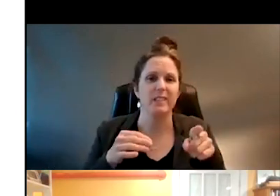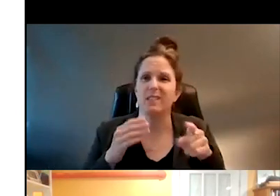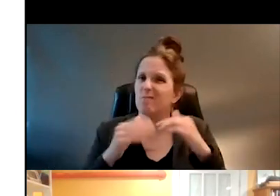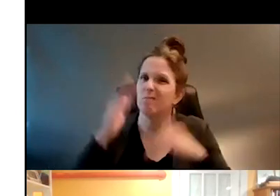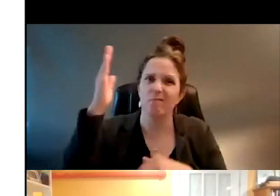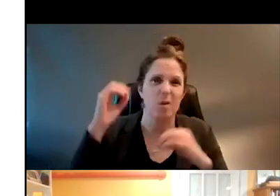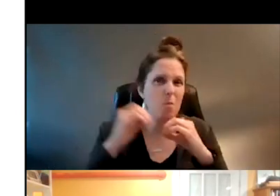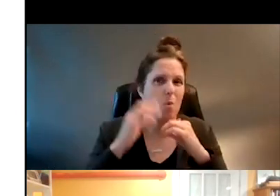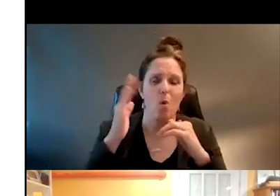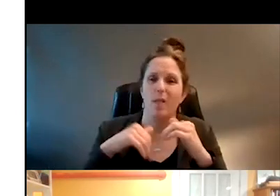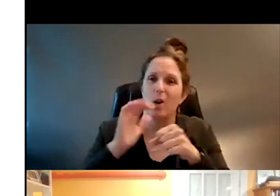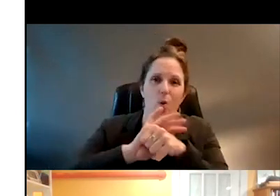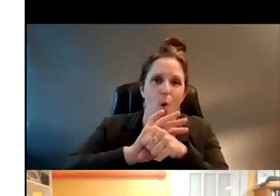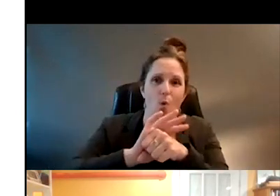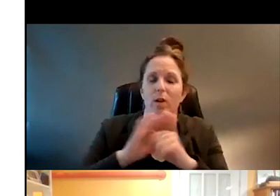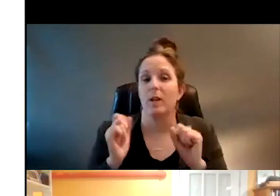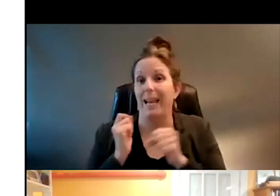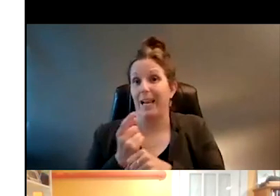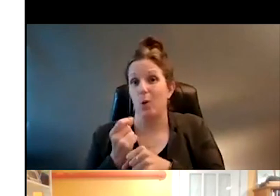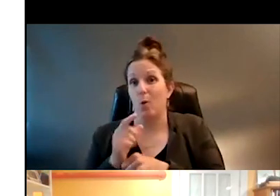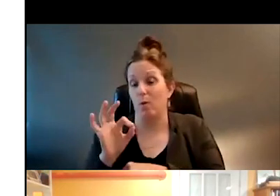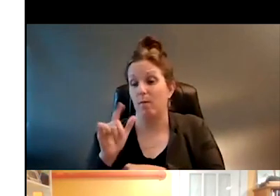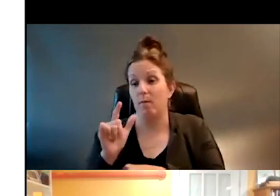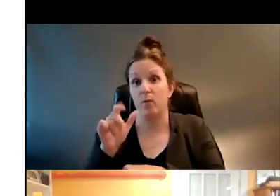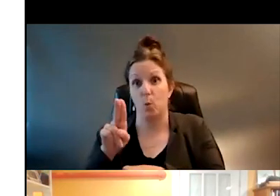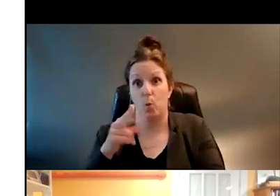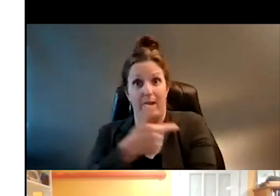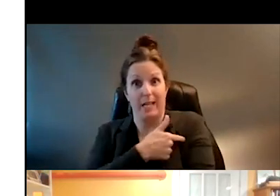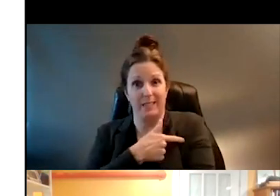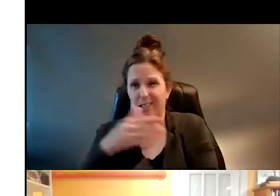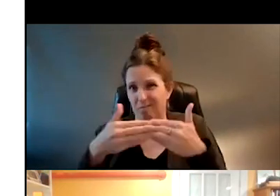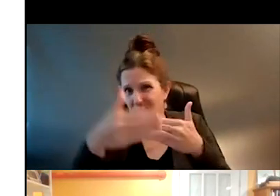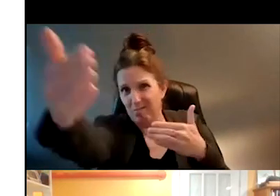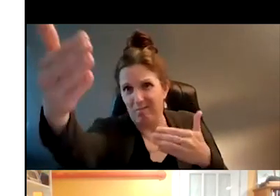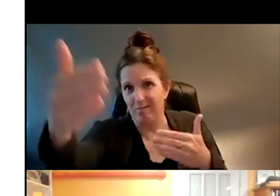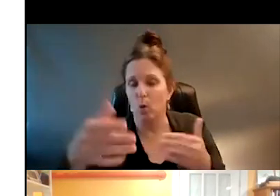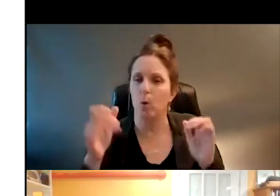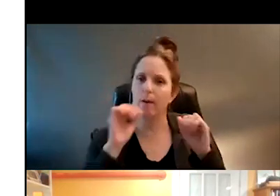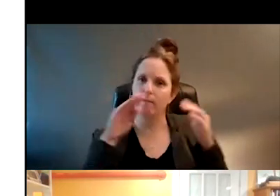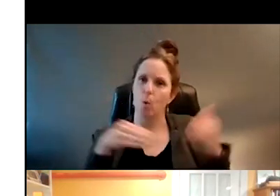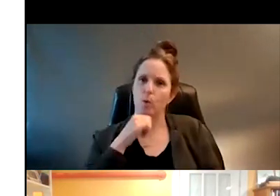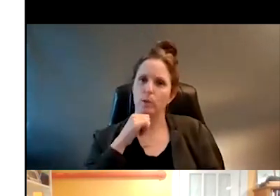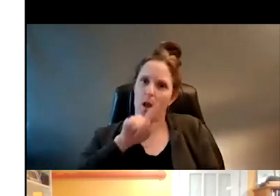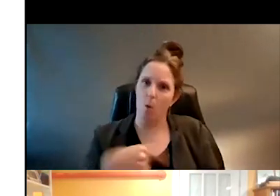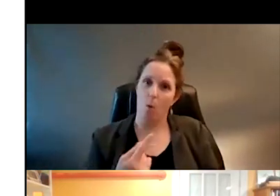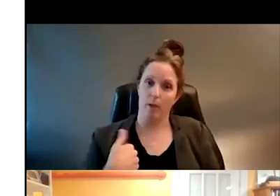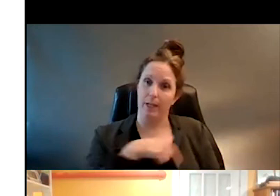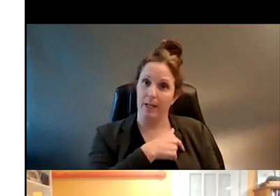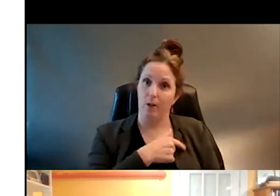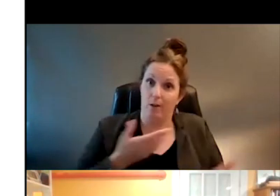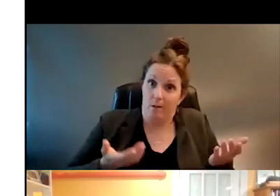vaccines, for example, are also not going to go away. So this is something we can focus on, and not just in our clinic, but perhaps at the